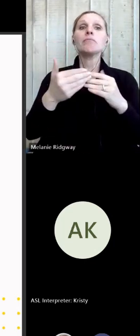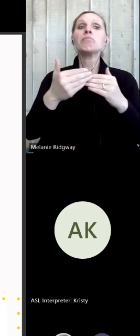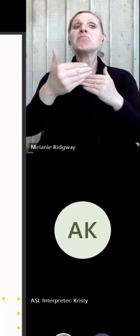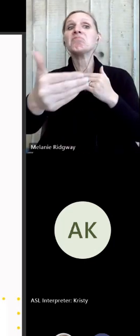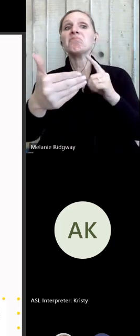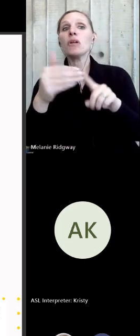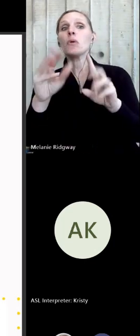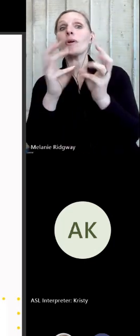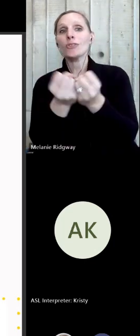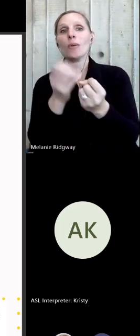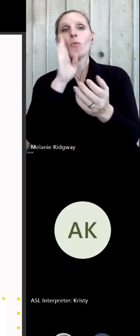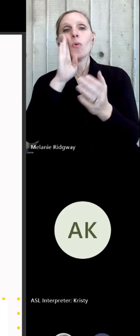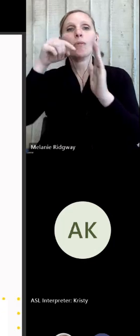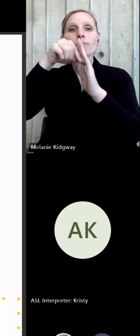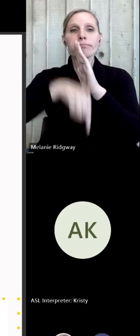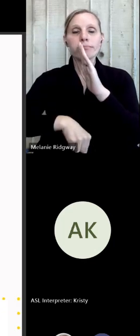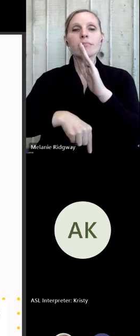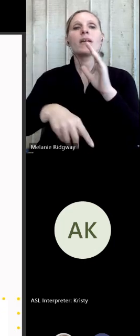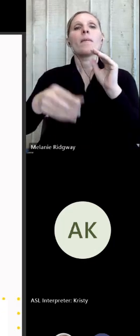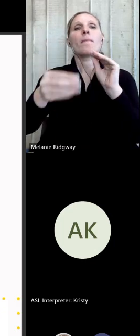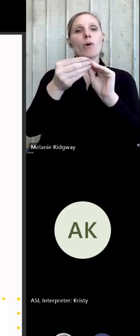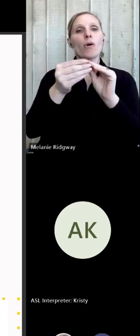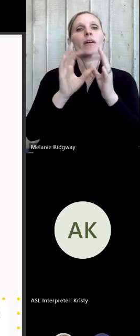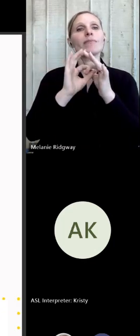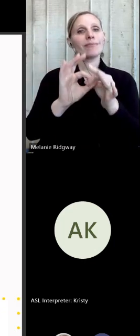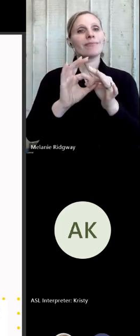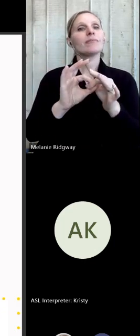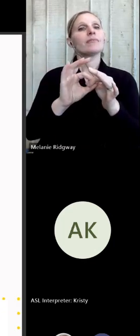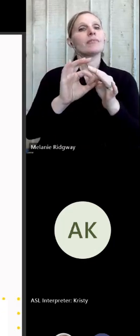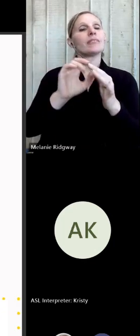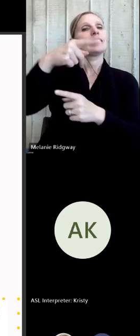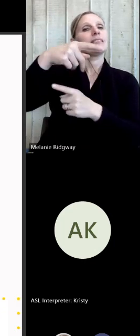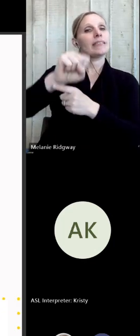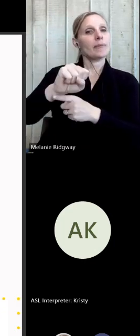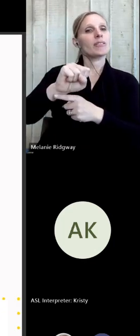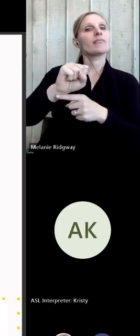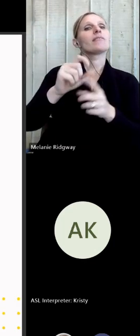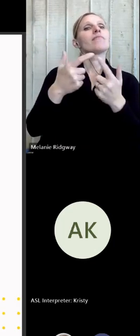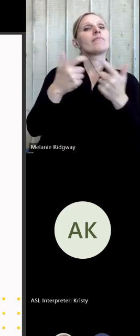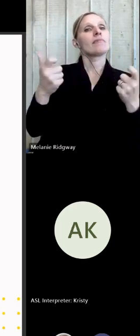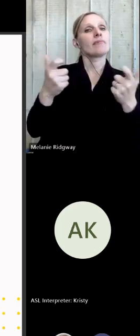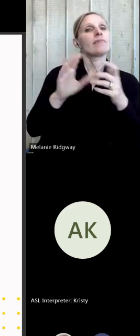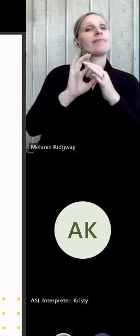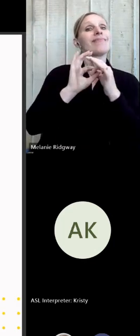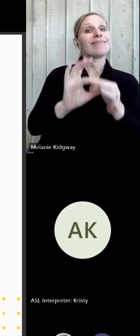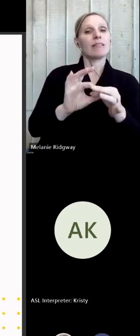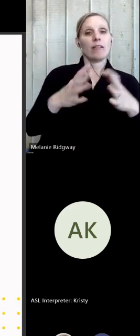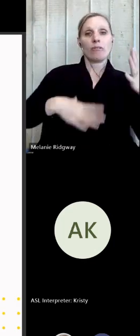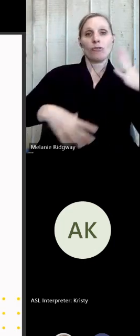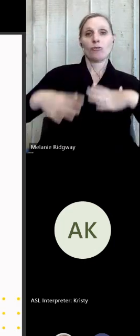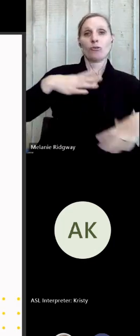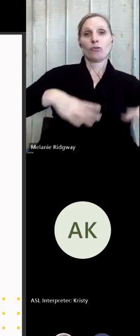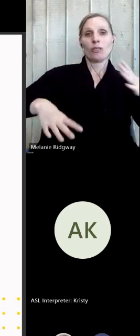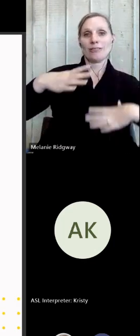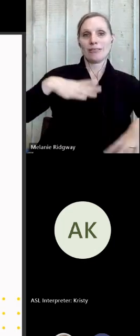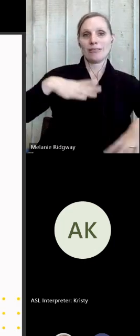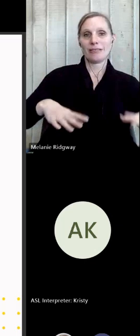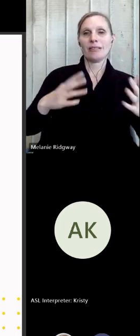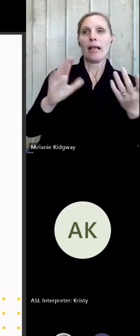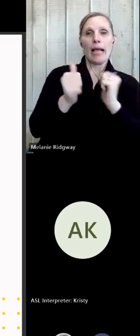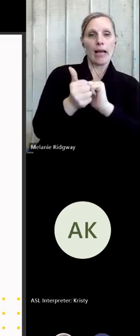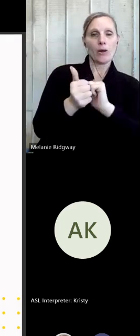be distributing some other tips and tricks to help you meet employers. Please